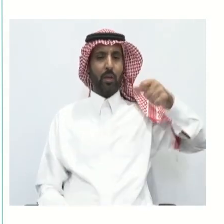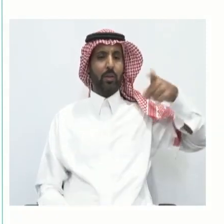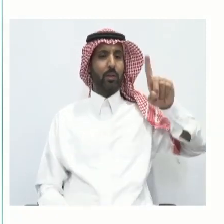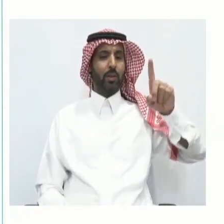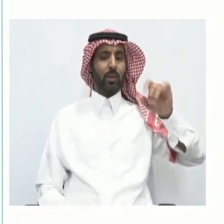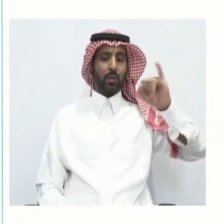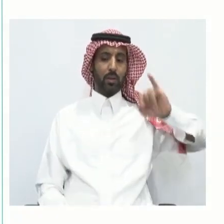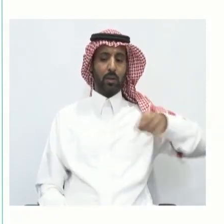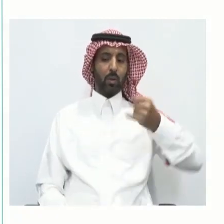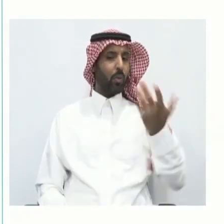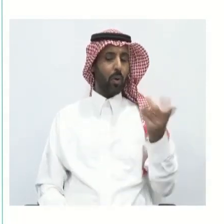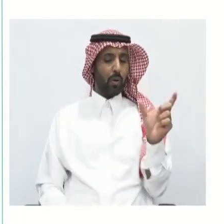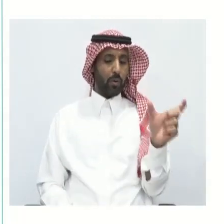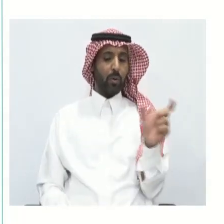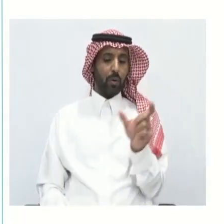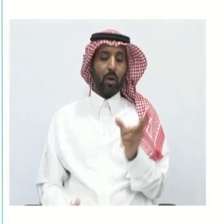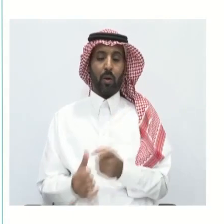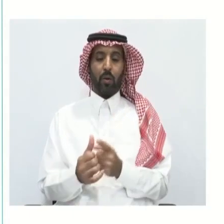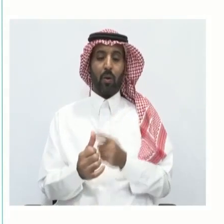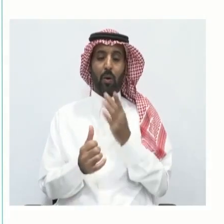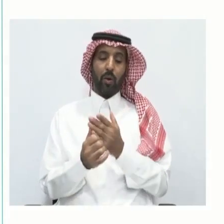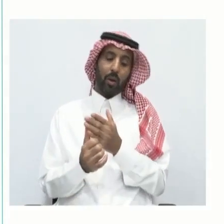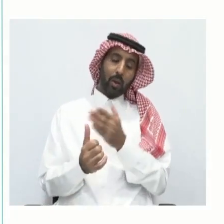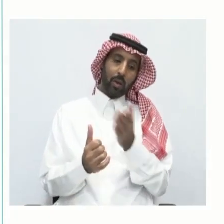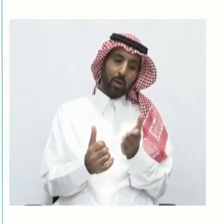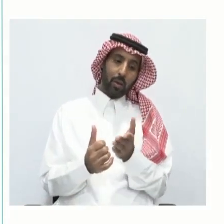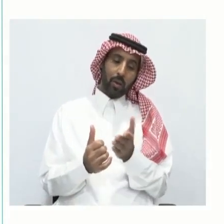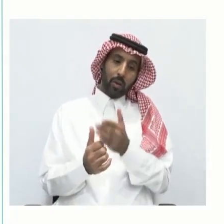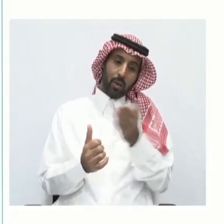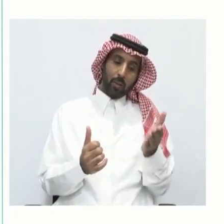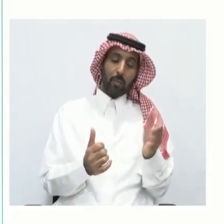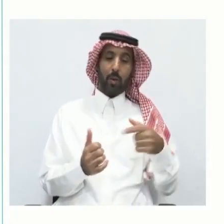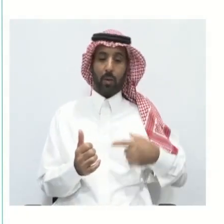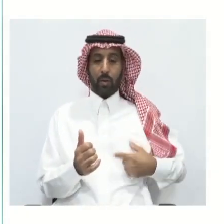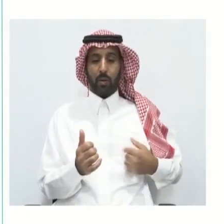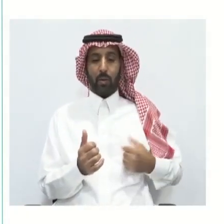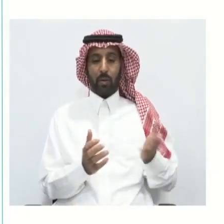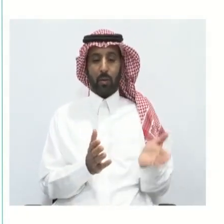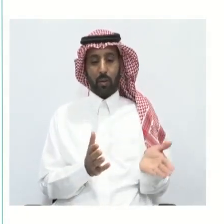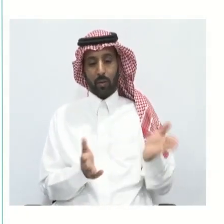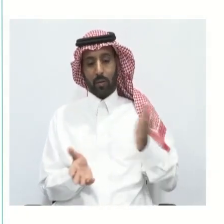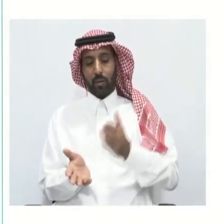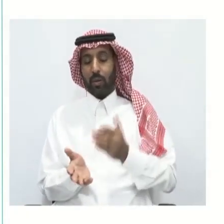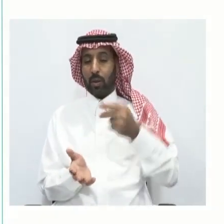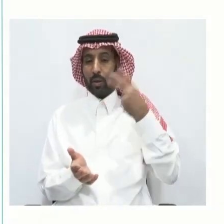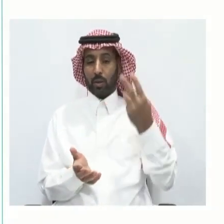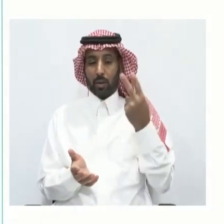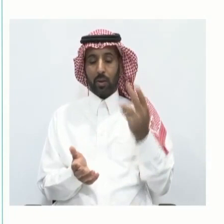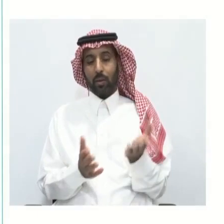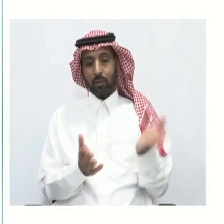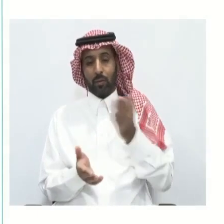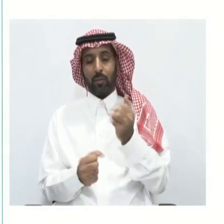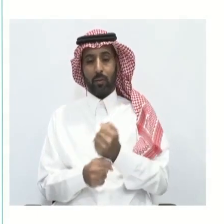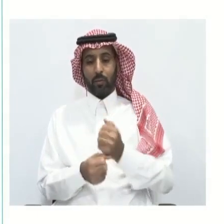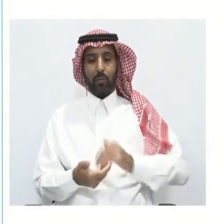the noun, place here. The second one is after the verb to be. So this is the position of